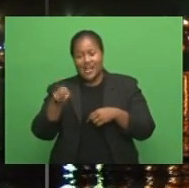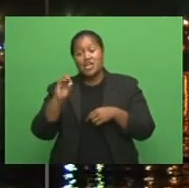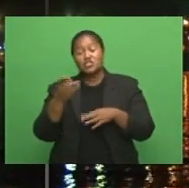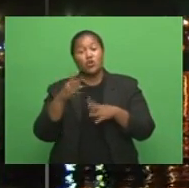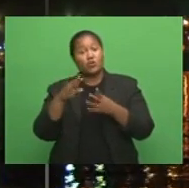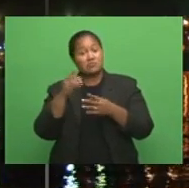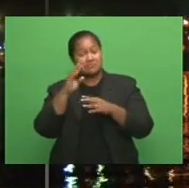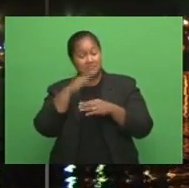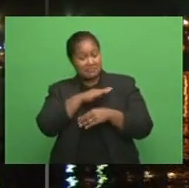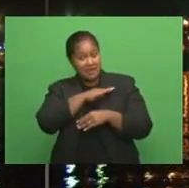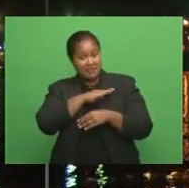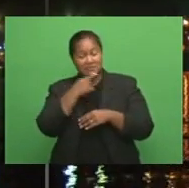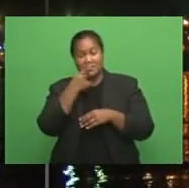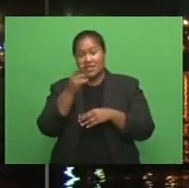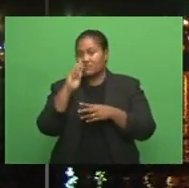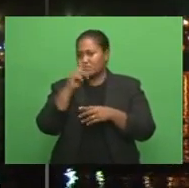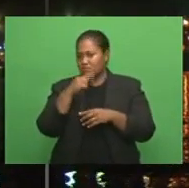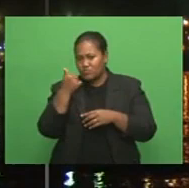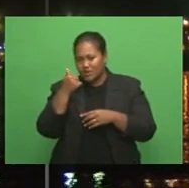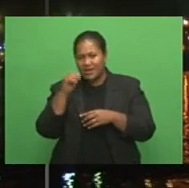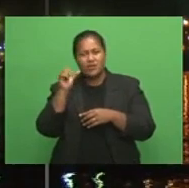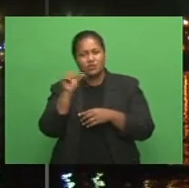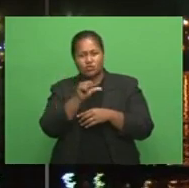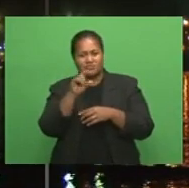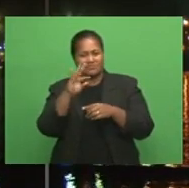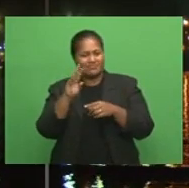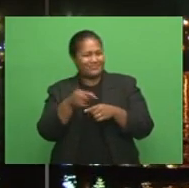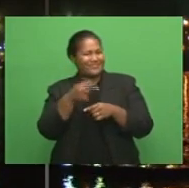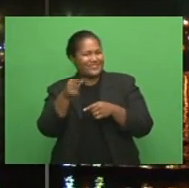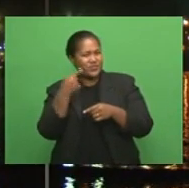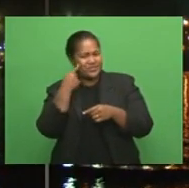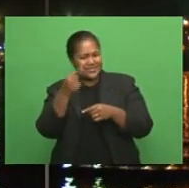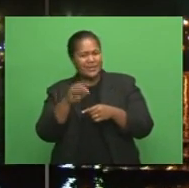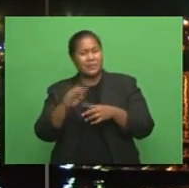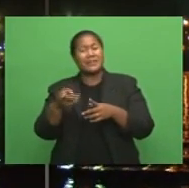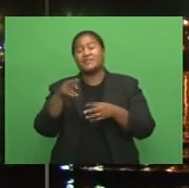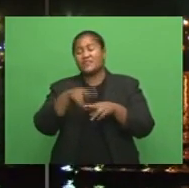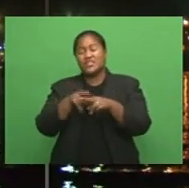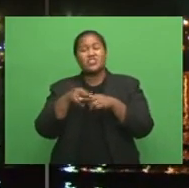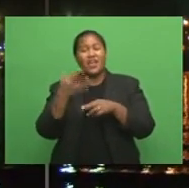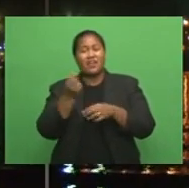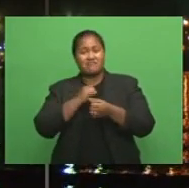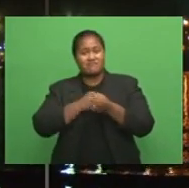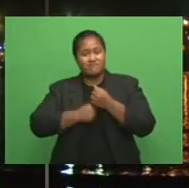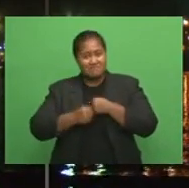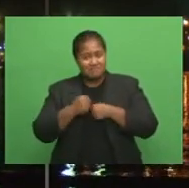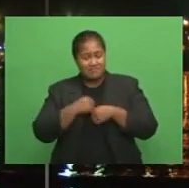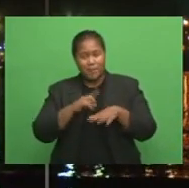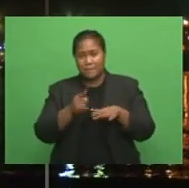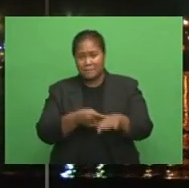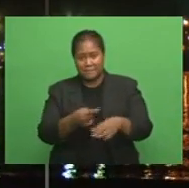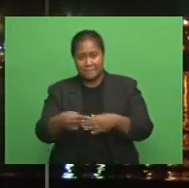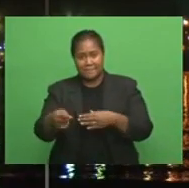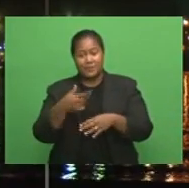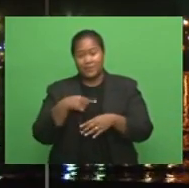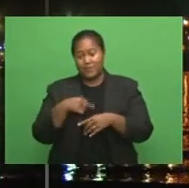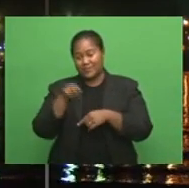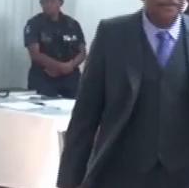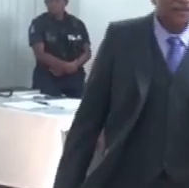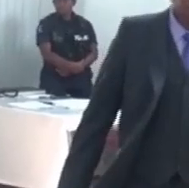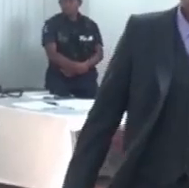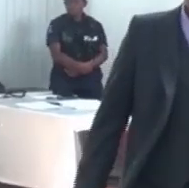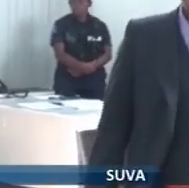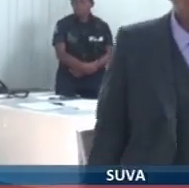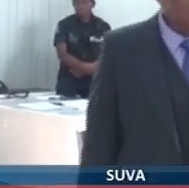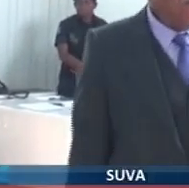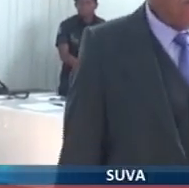needs to own up and accept that Fiji has suffered for too long due to the actions of some. Lena with the details. In his